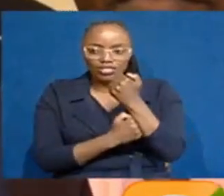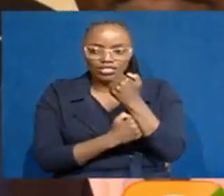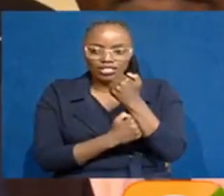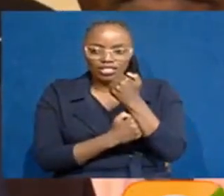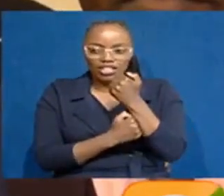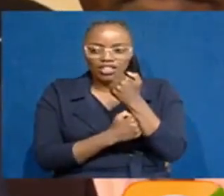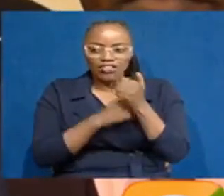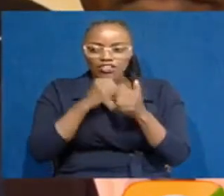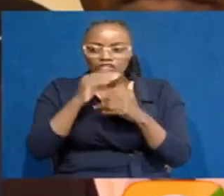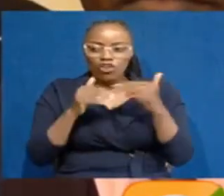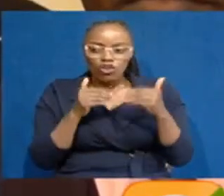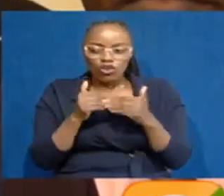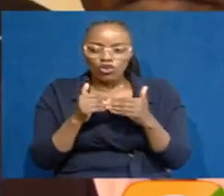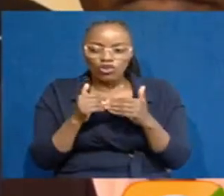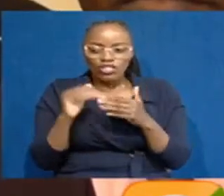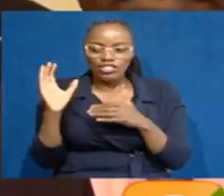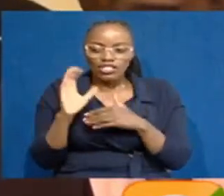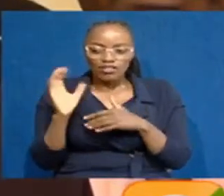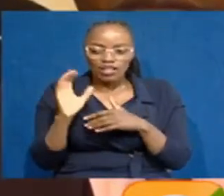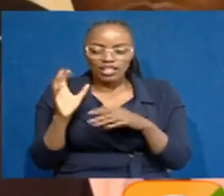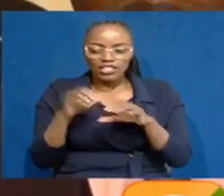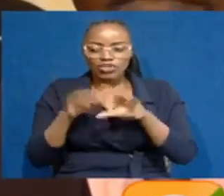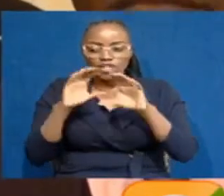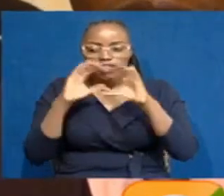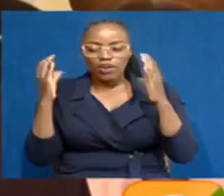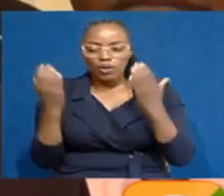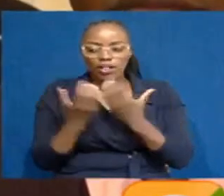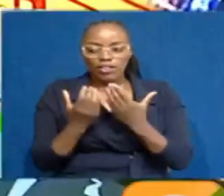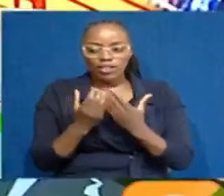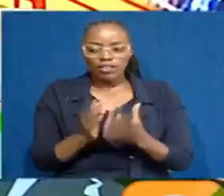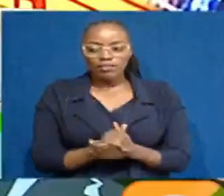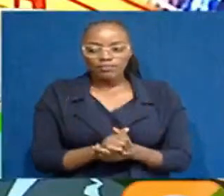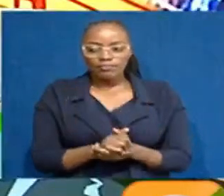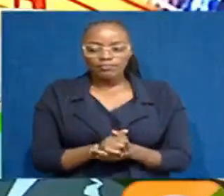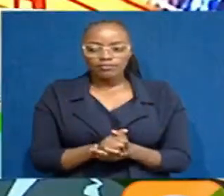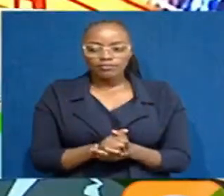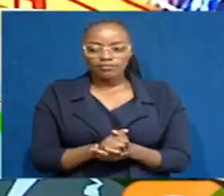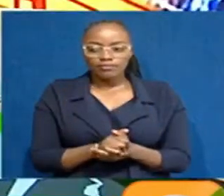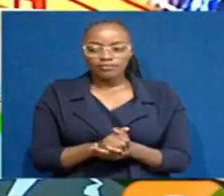of every civilization in the world. Transcendentary